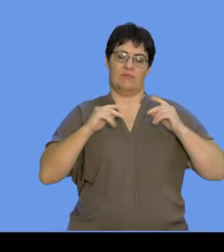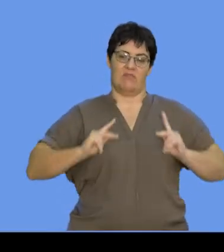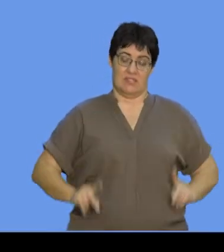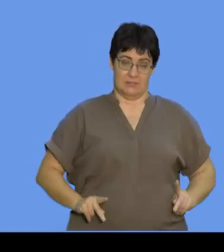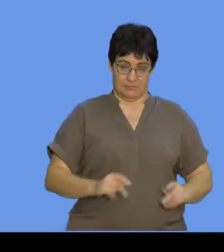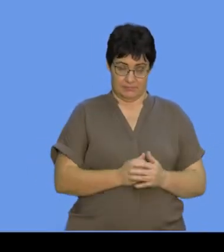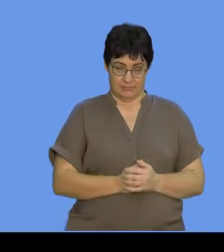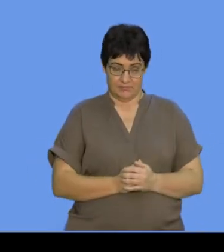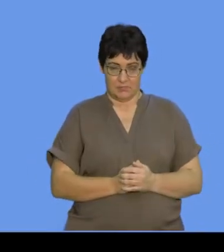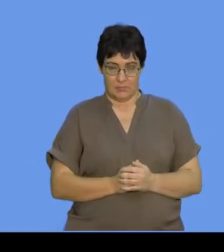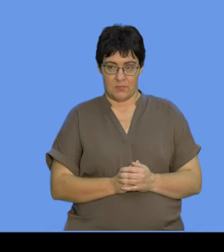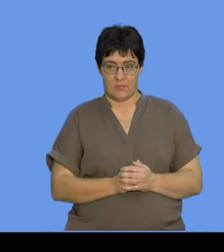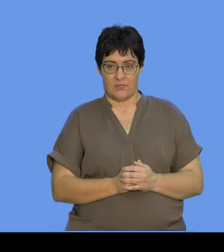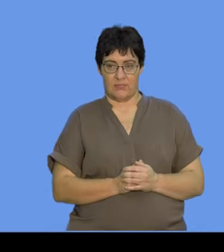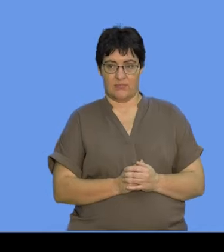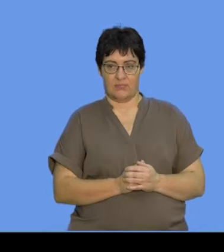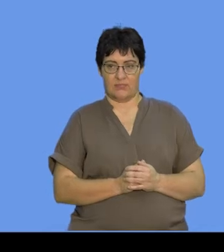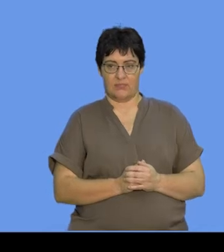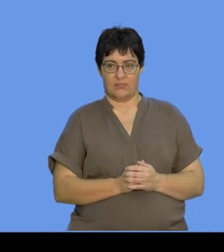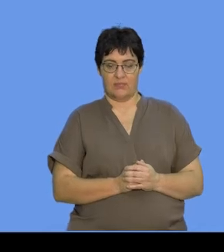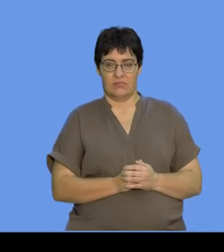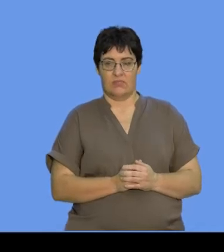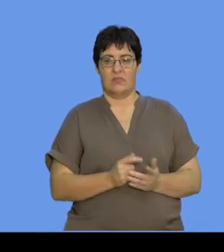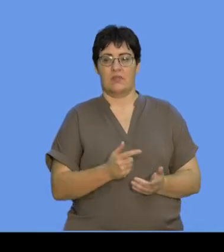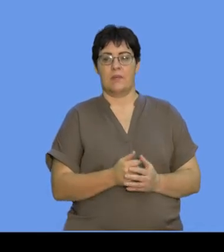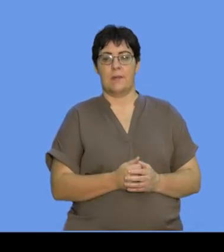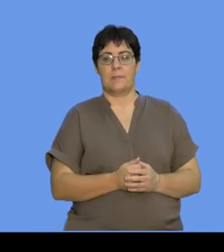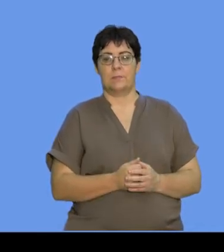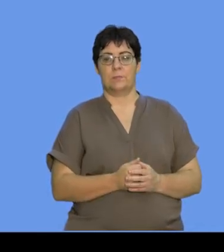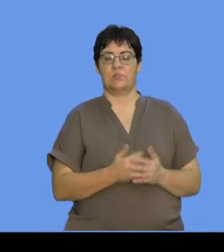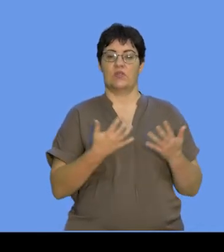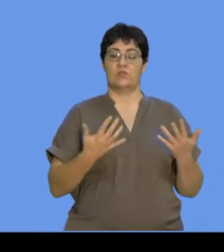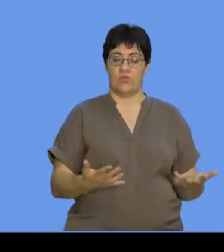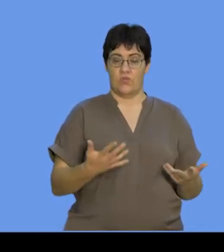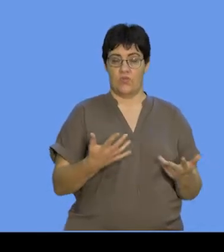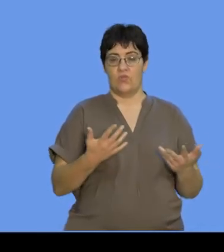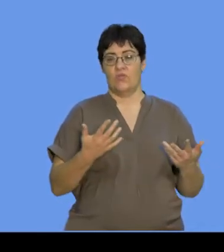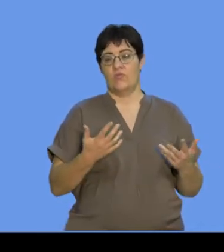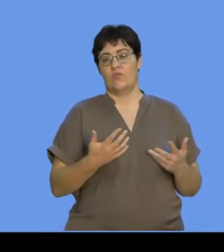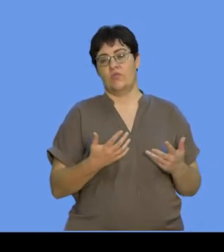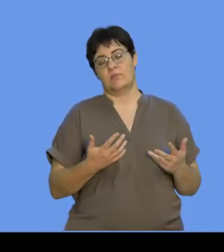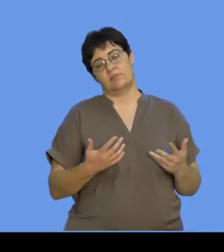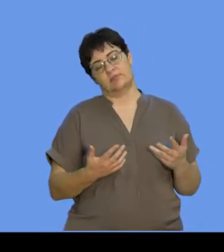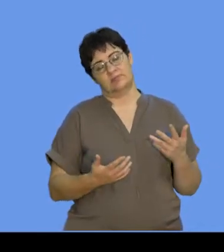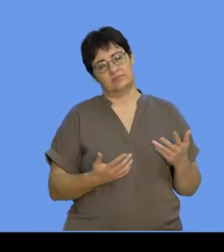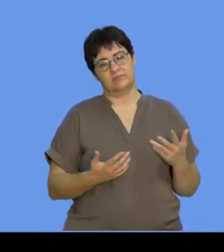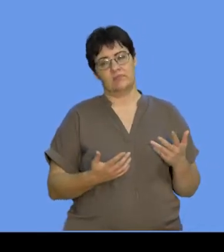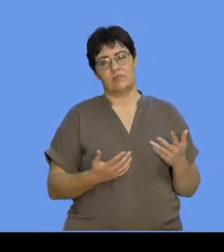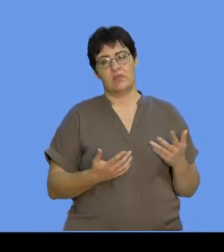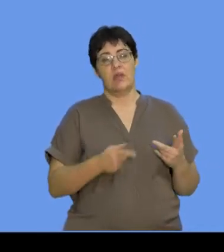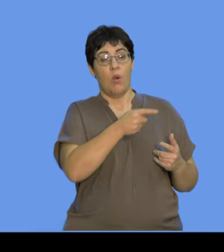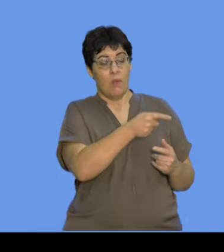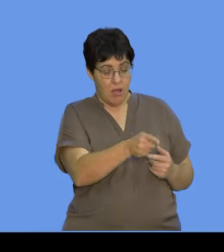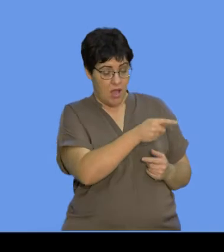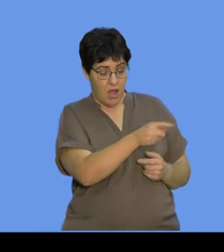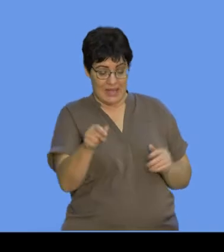we are saying it's actually a classification challenge, right? Okay, so they all have different